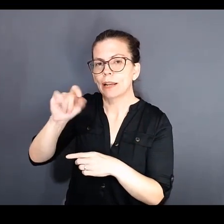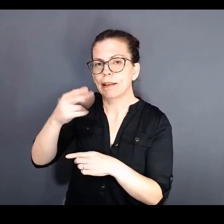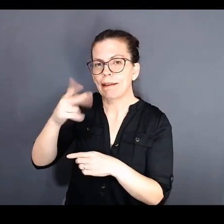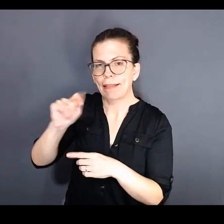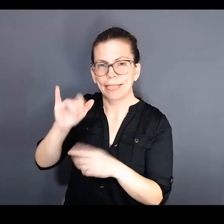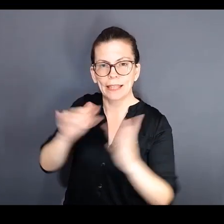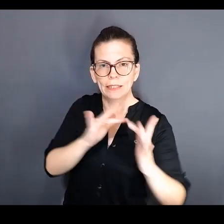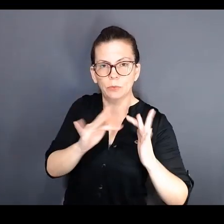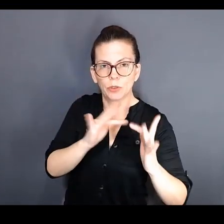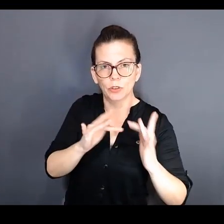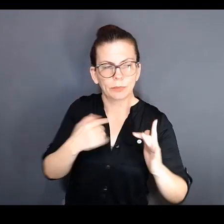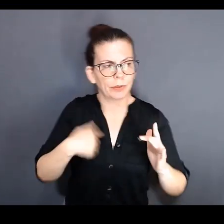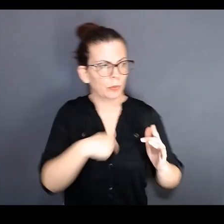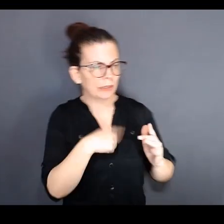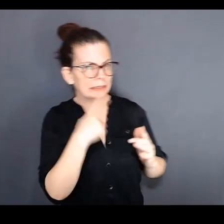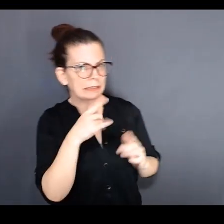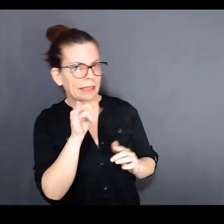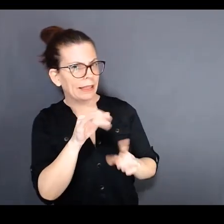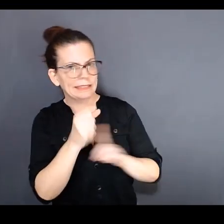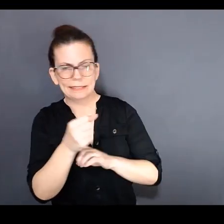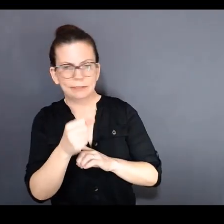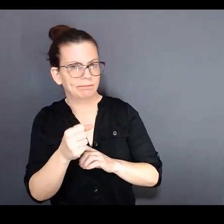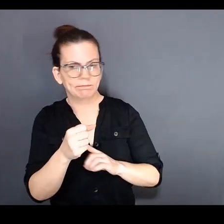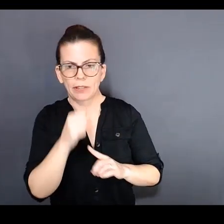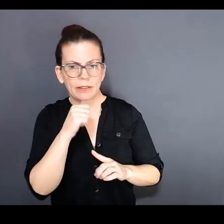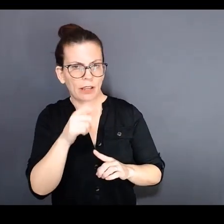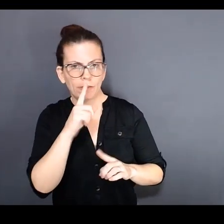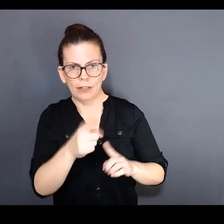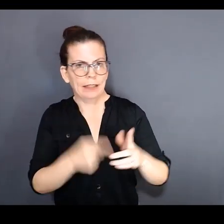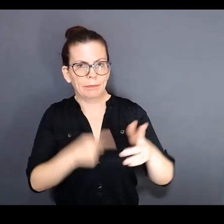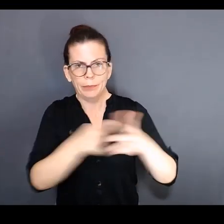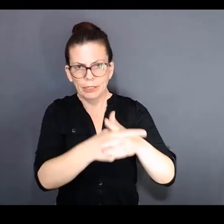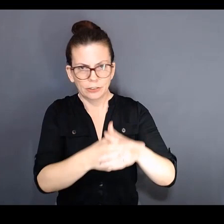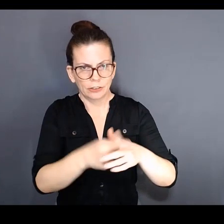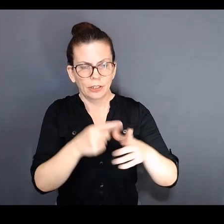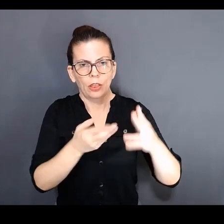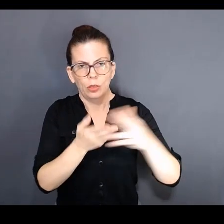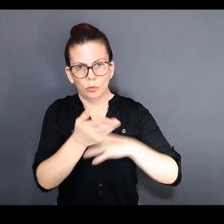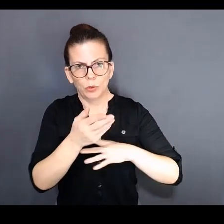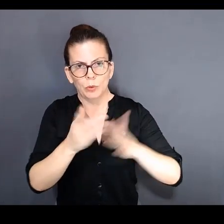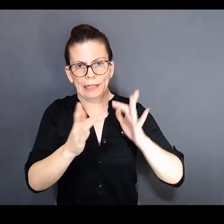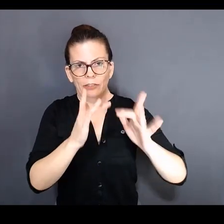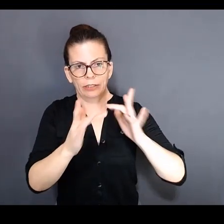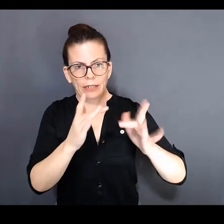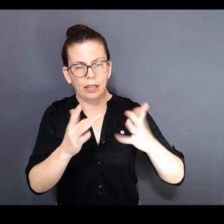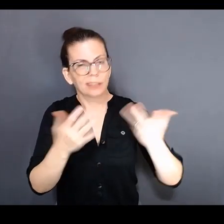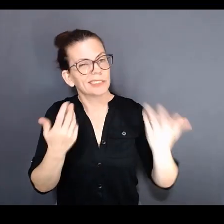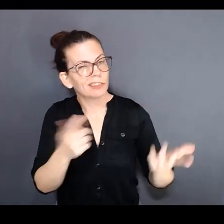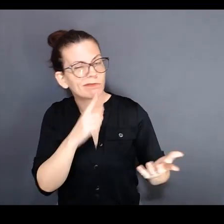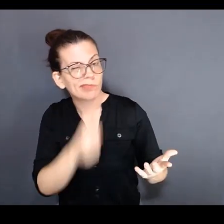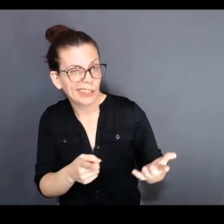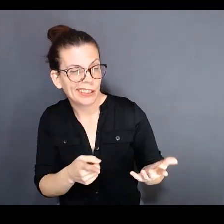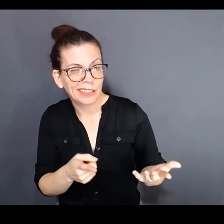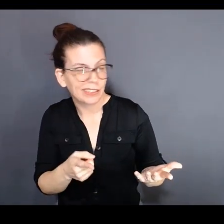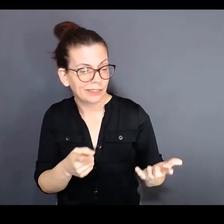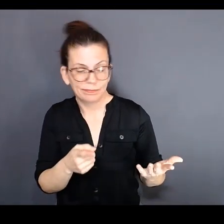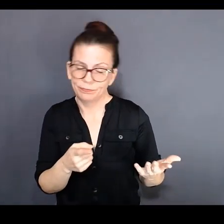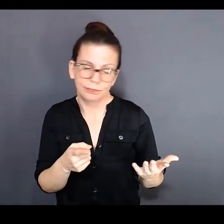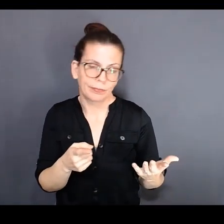provided by Red Hat was network, and we say that instance is not really reachable by the